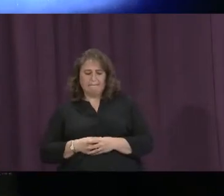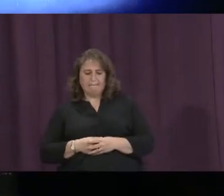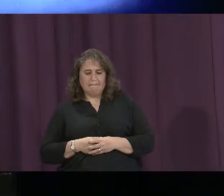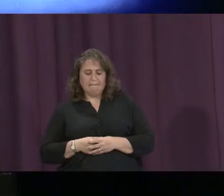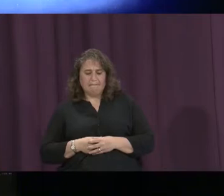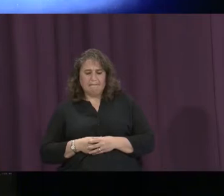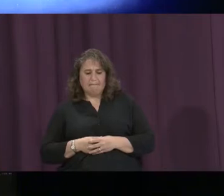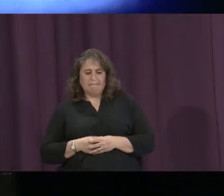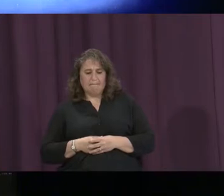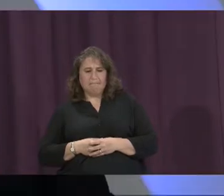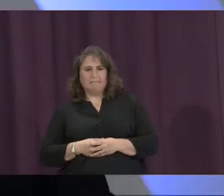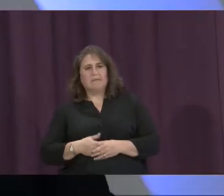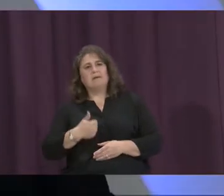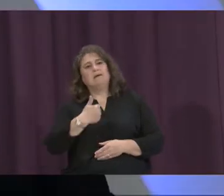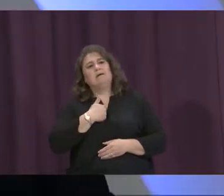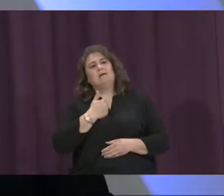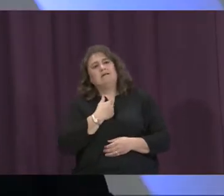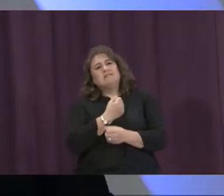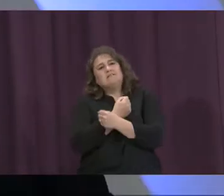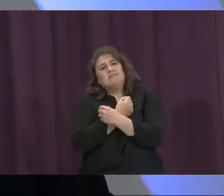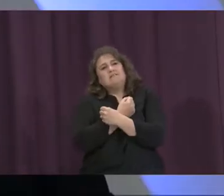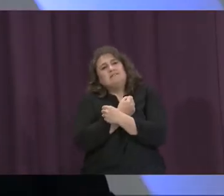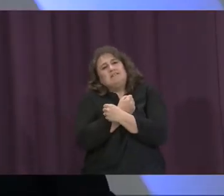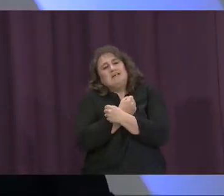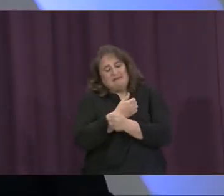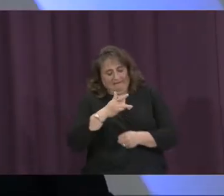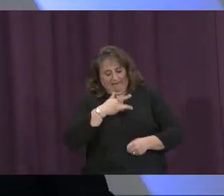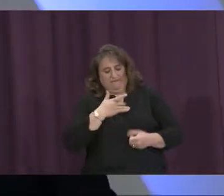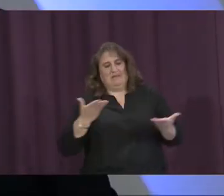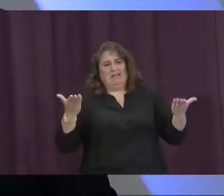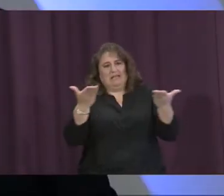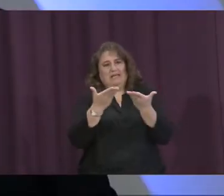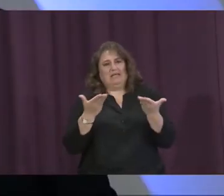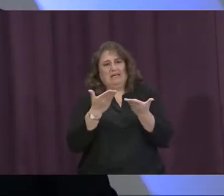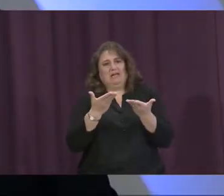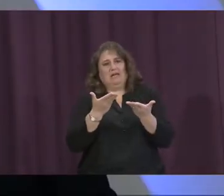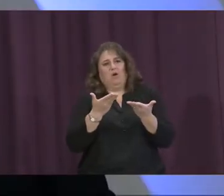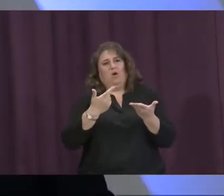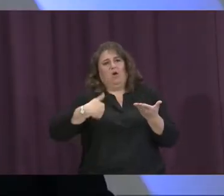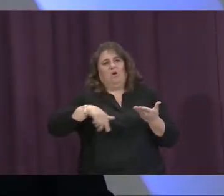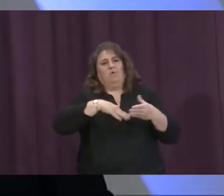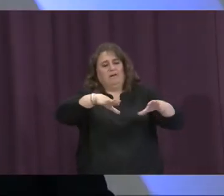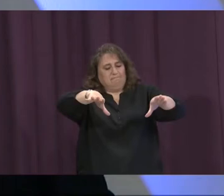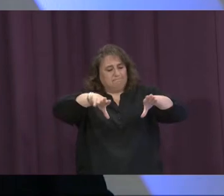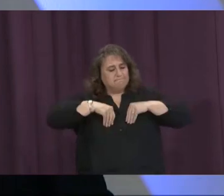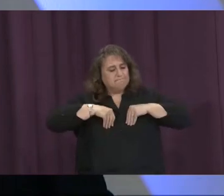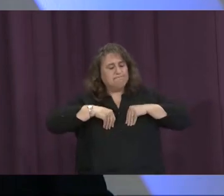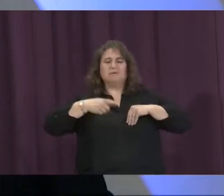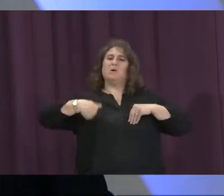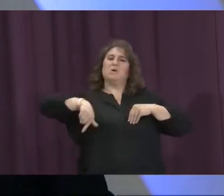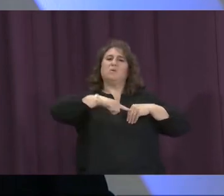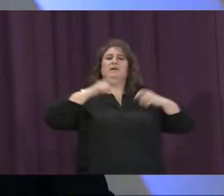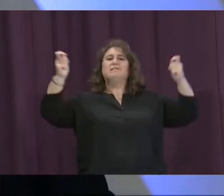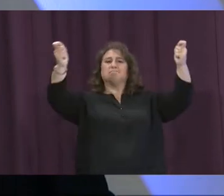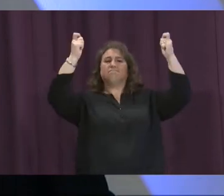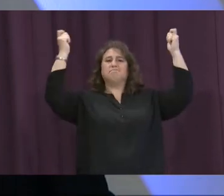I love how, just the feeling in this room is that we embrace and, you know, and celebrate the diversity.